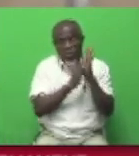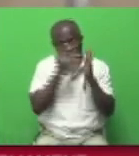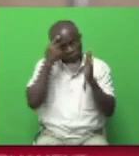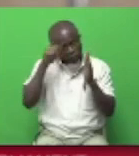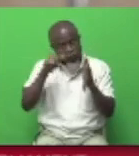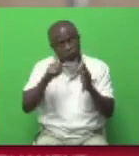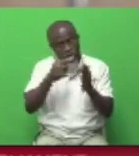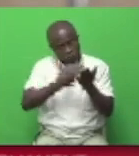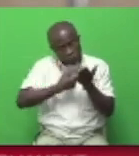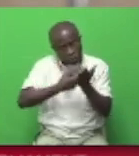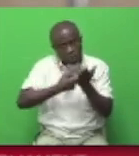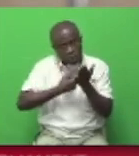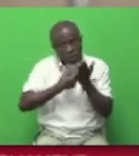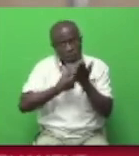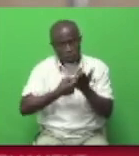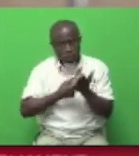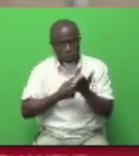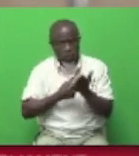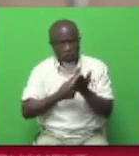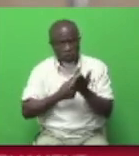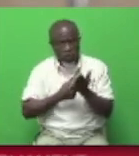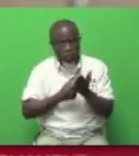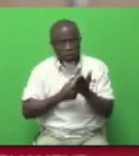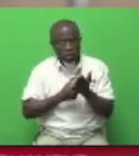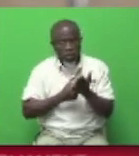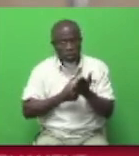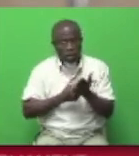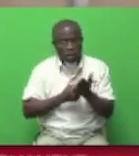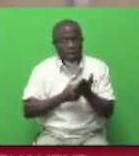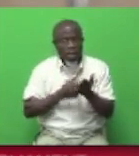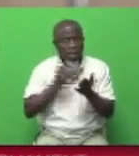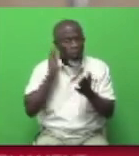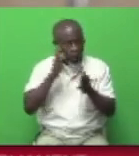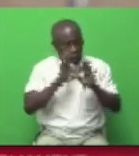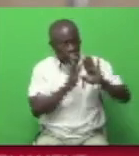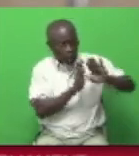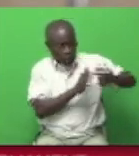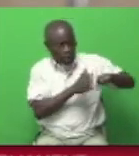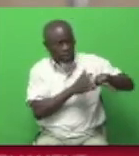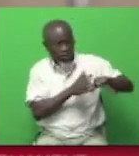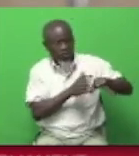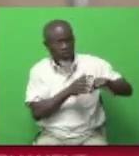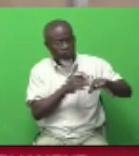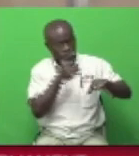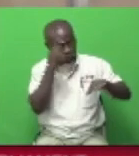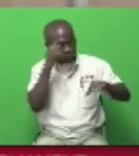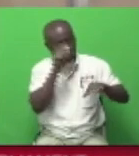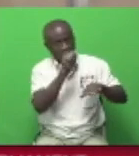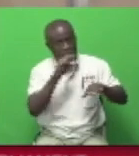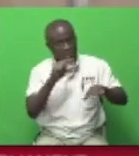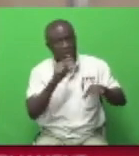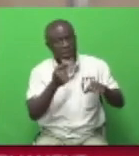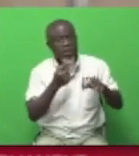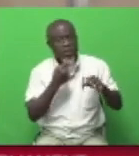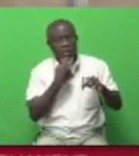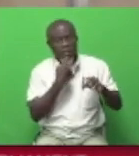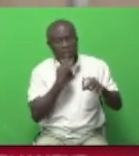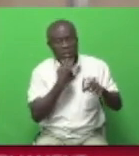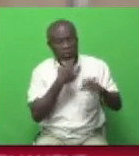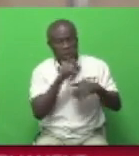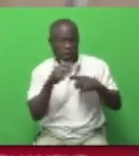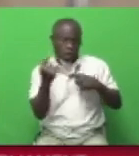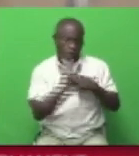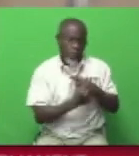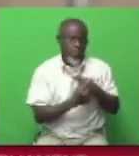Legislative Review Committee. And of course, I will not speak out of turn. I will leave that for the most distinguished AG to speak to when he does